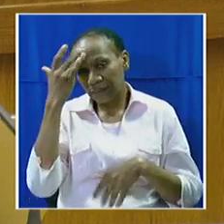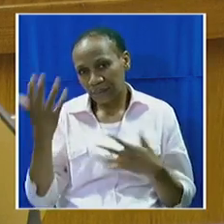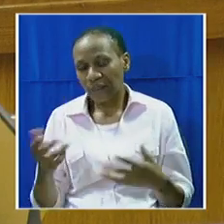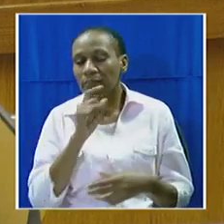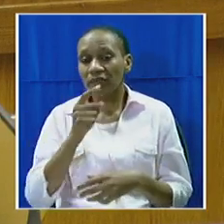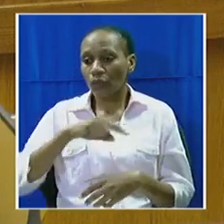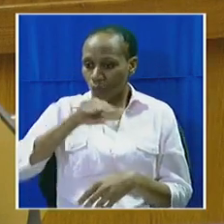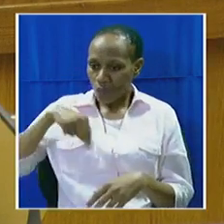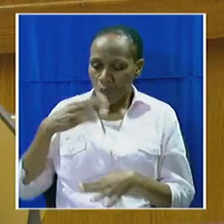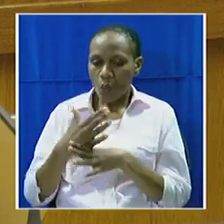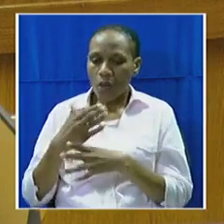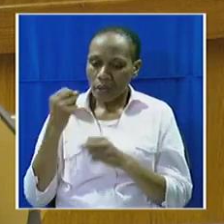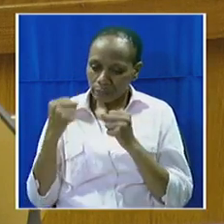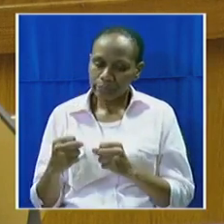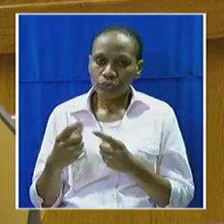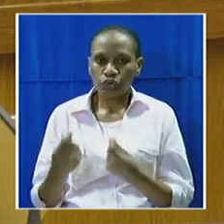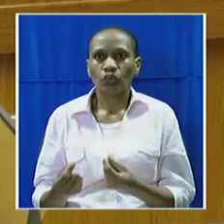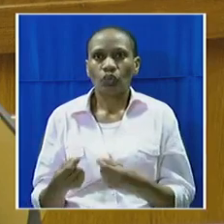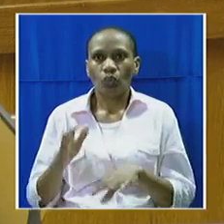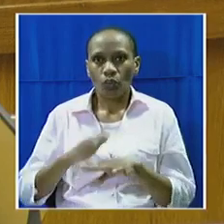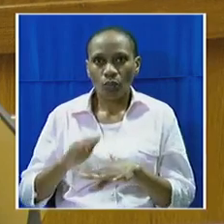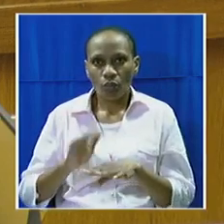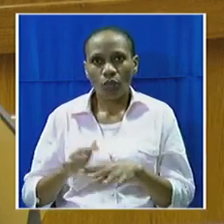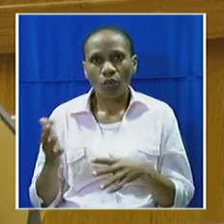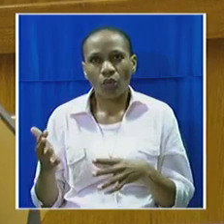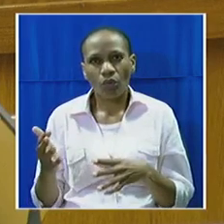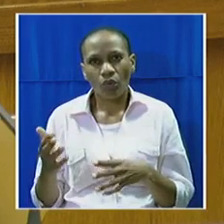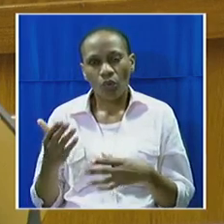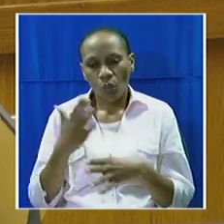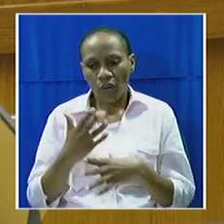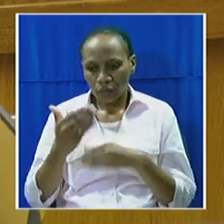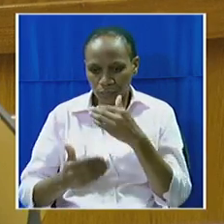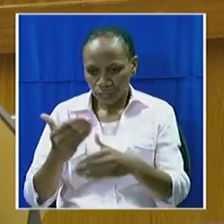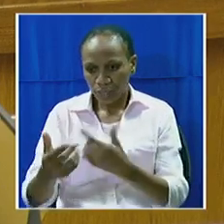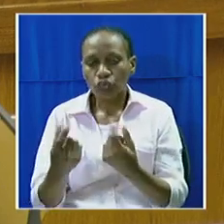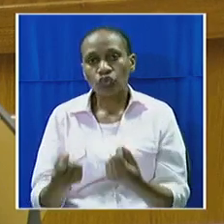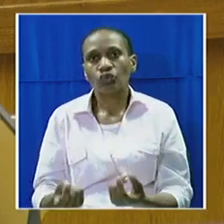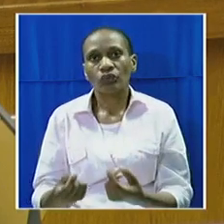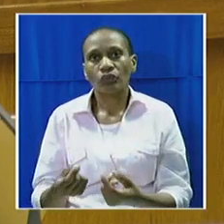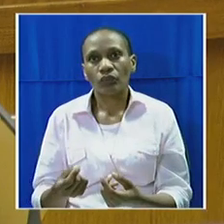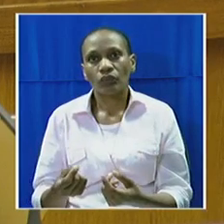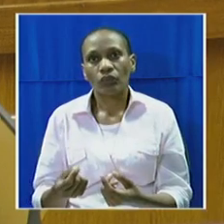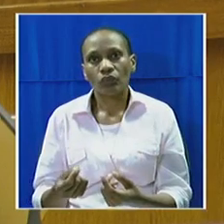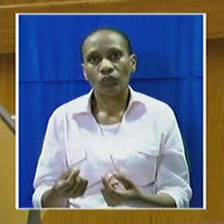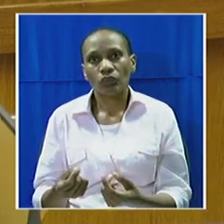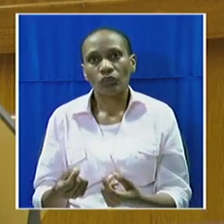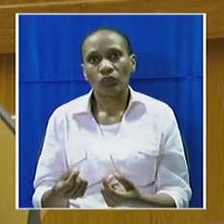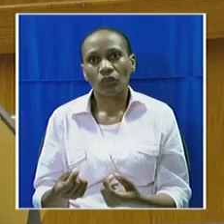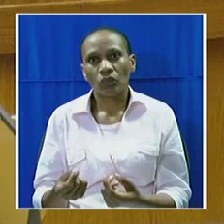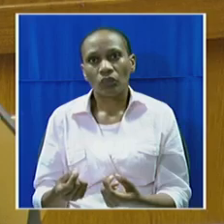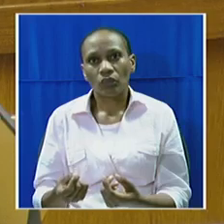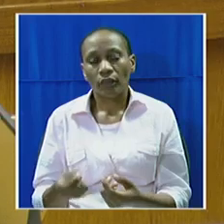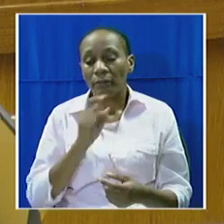work. More efforts need to be done to seek solution through science. It's not